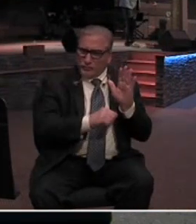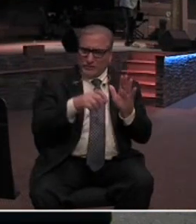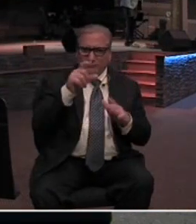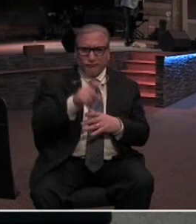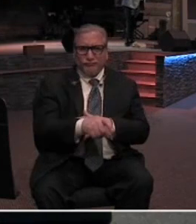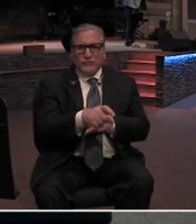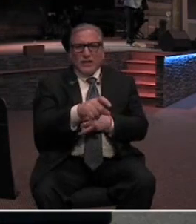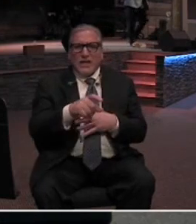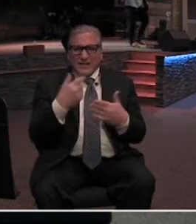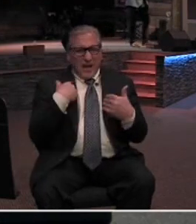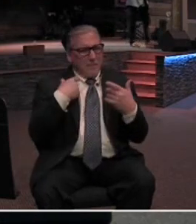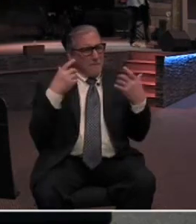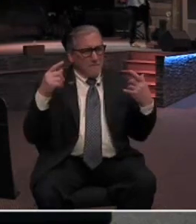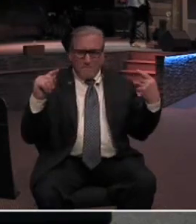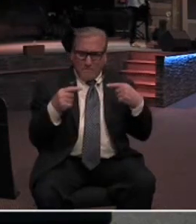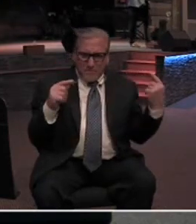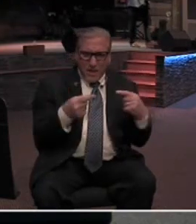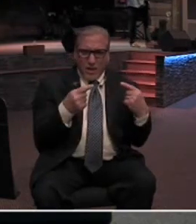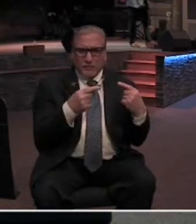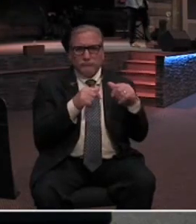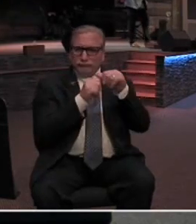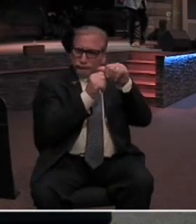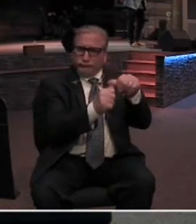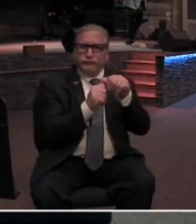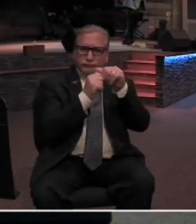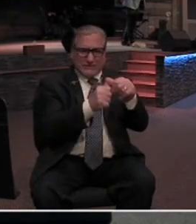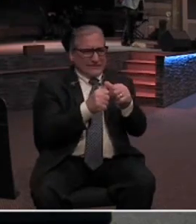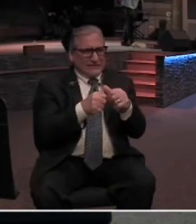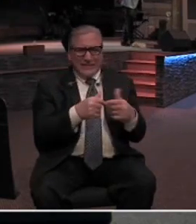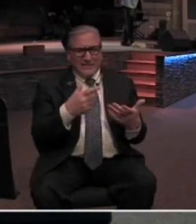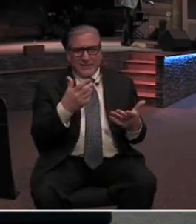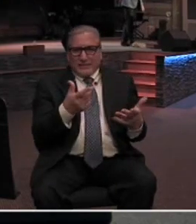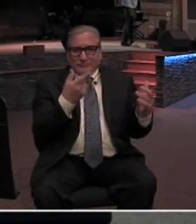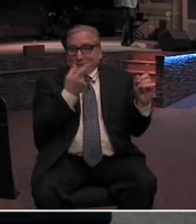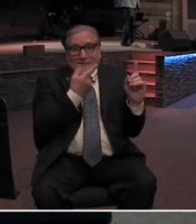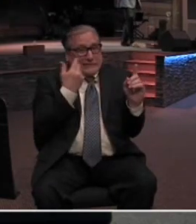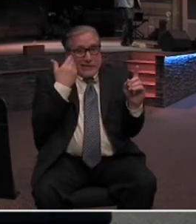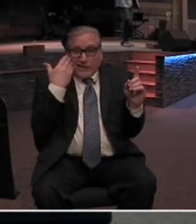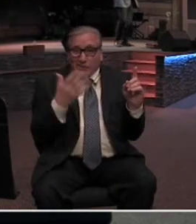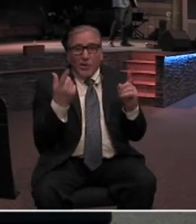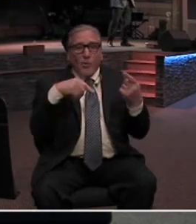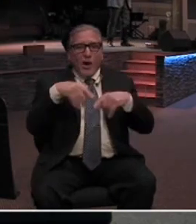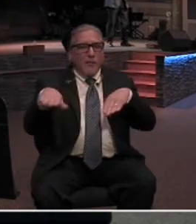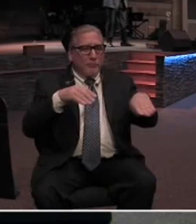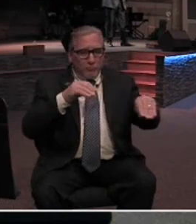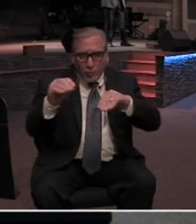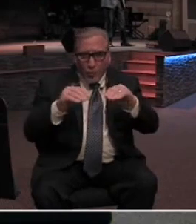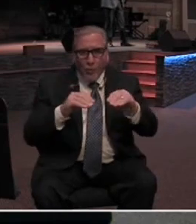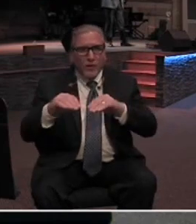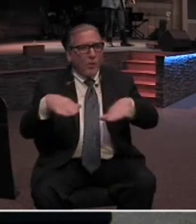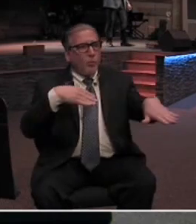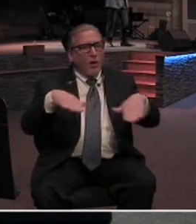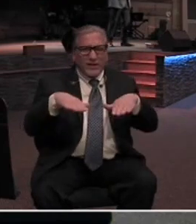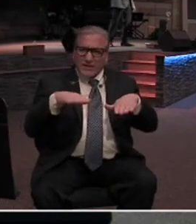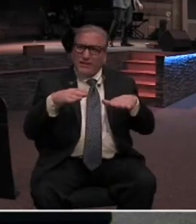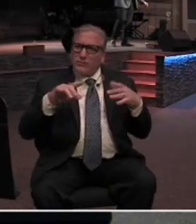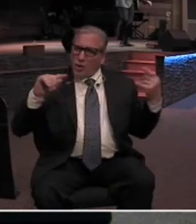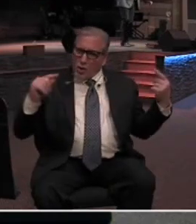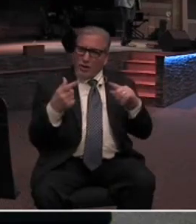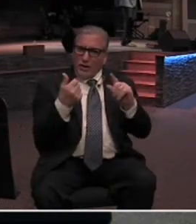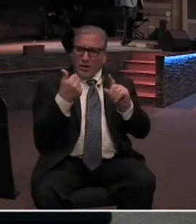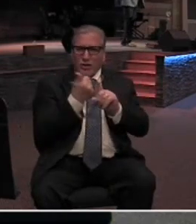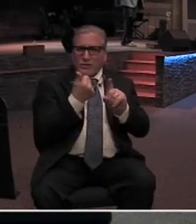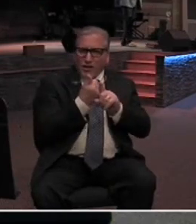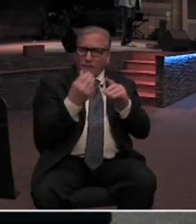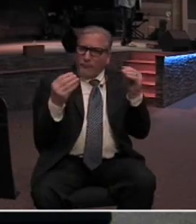and ongoing pain. She didn't know when she was moving and walking if she was doing additional damage to her back,